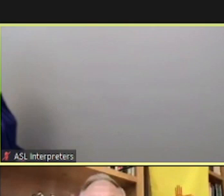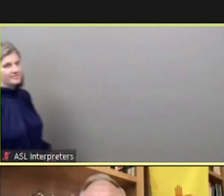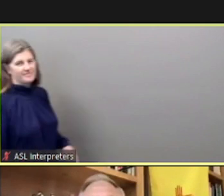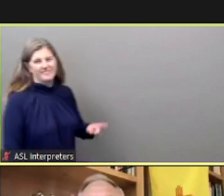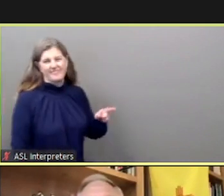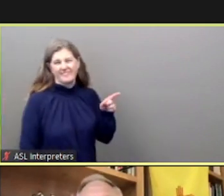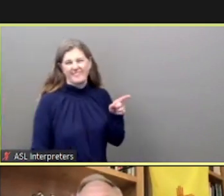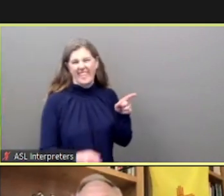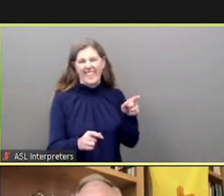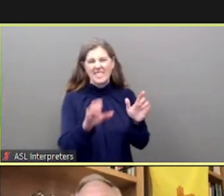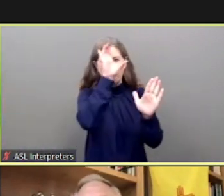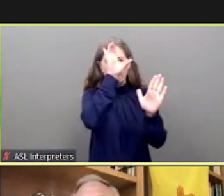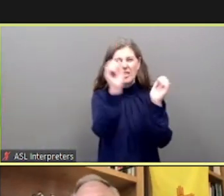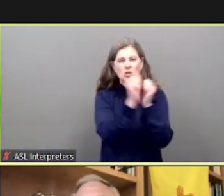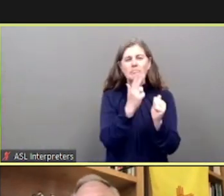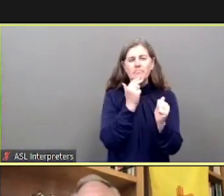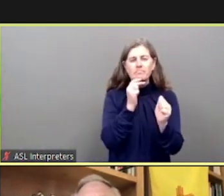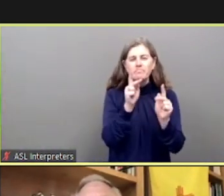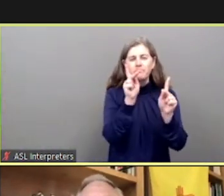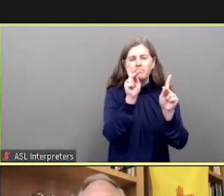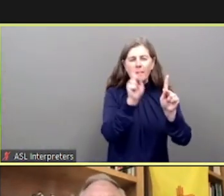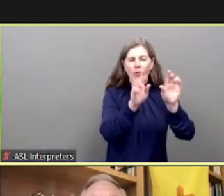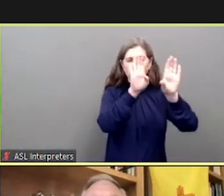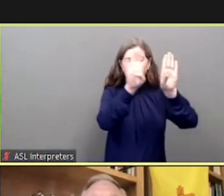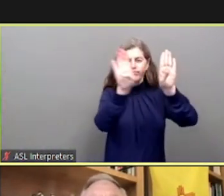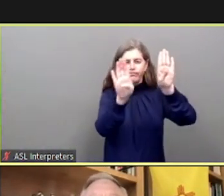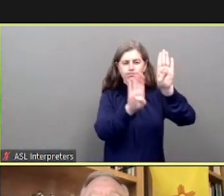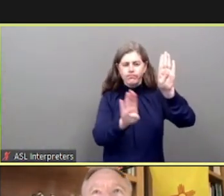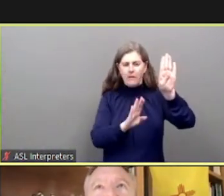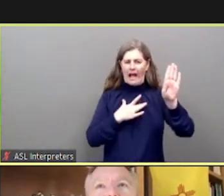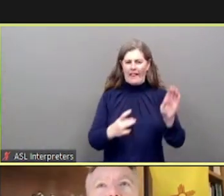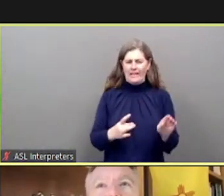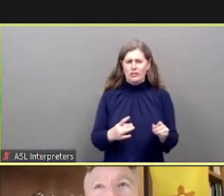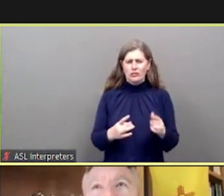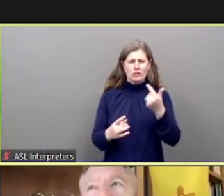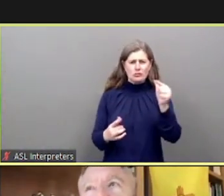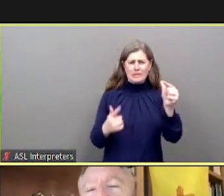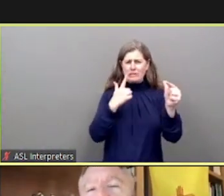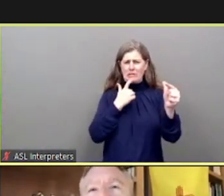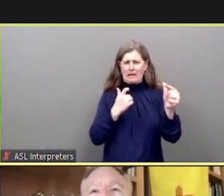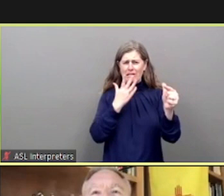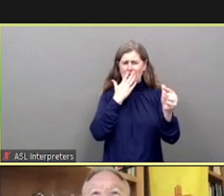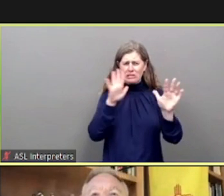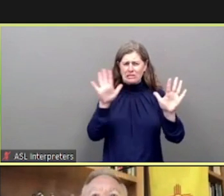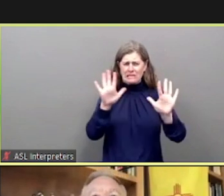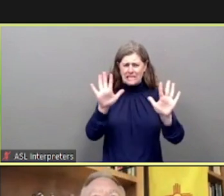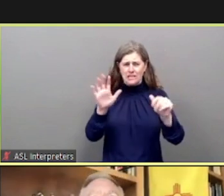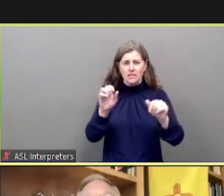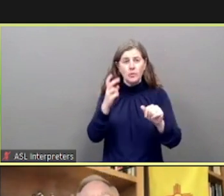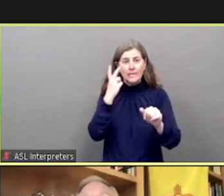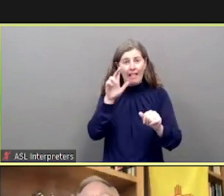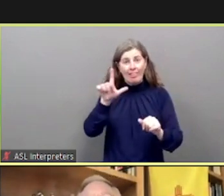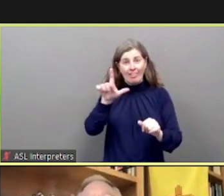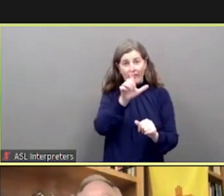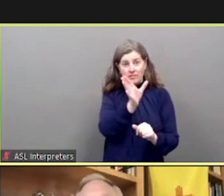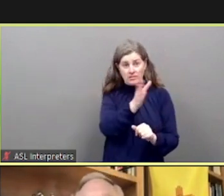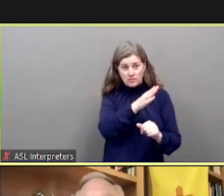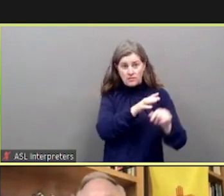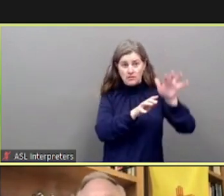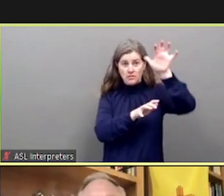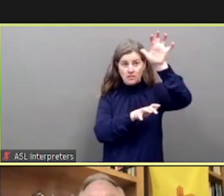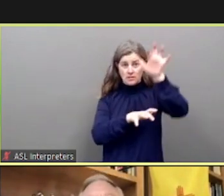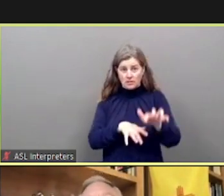people. I really like it. I'm not really good with green and red colors, but you can see on the left of the